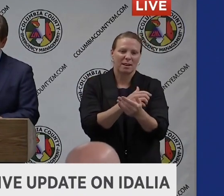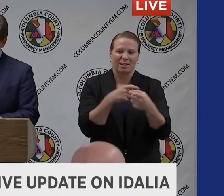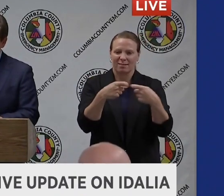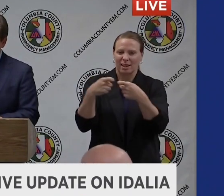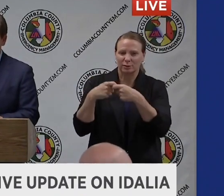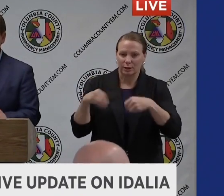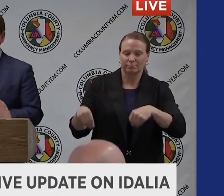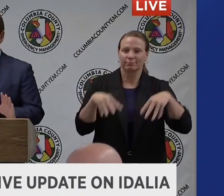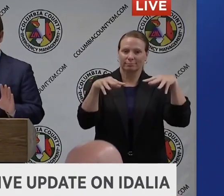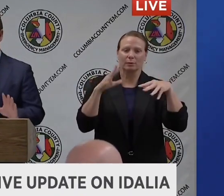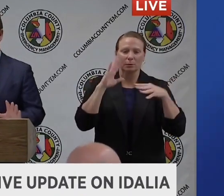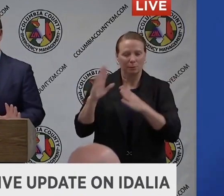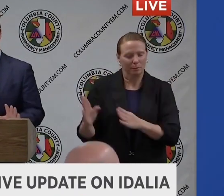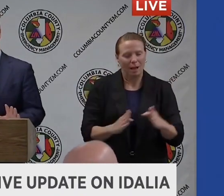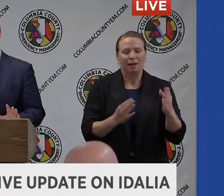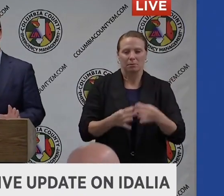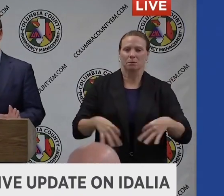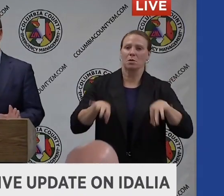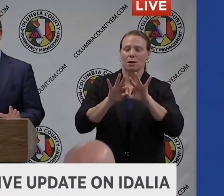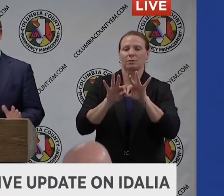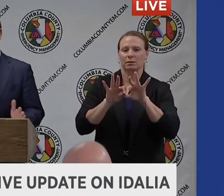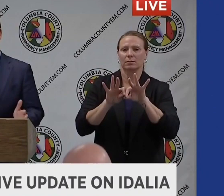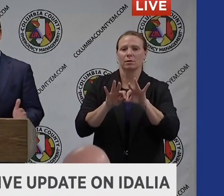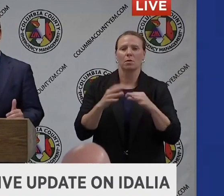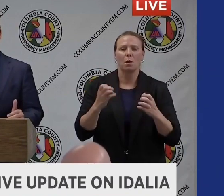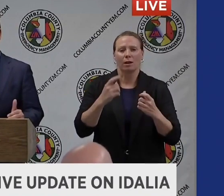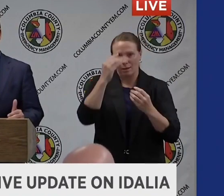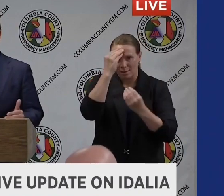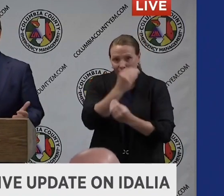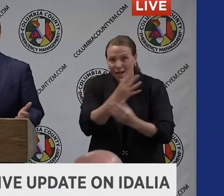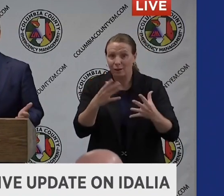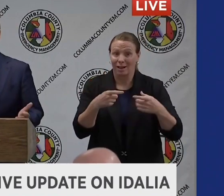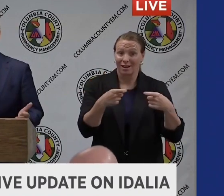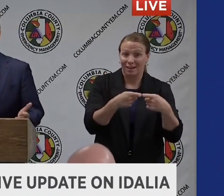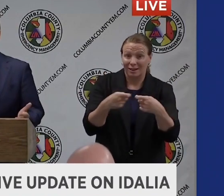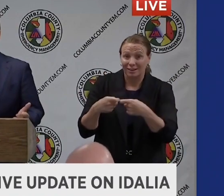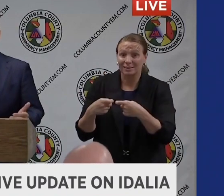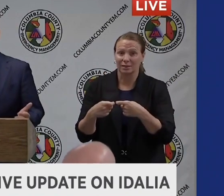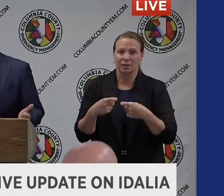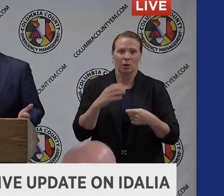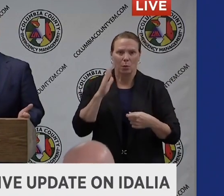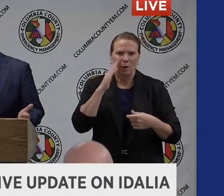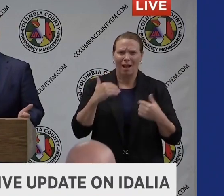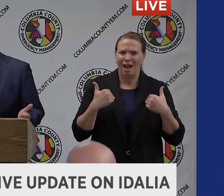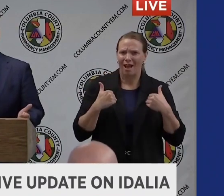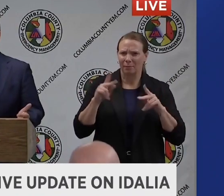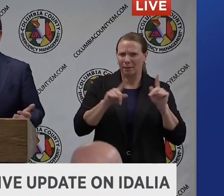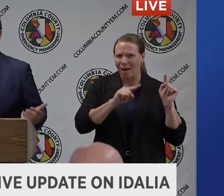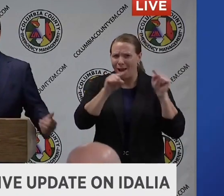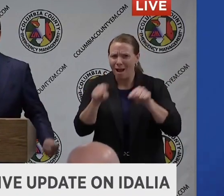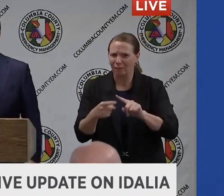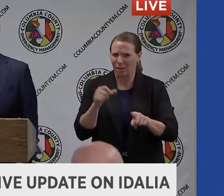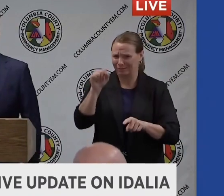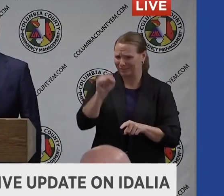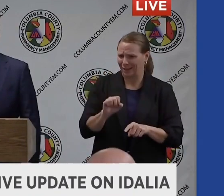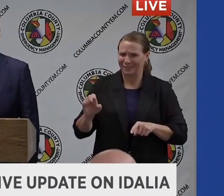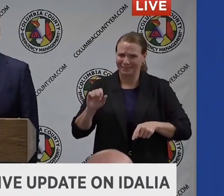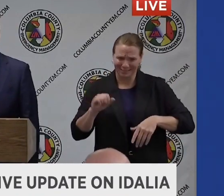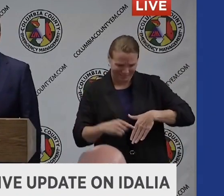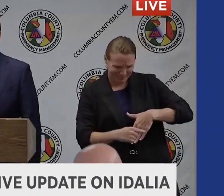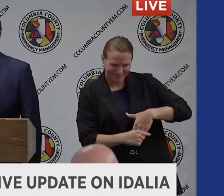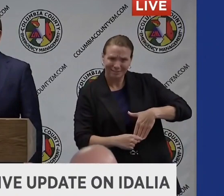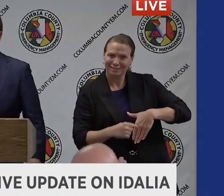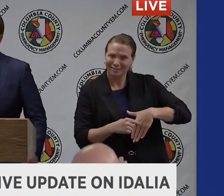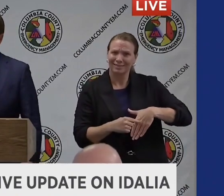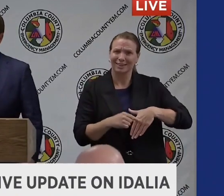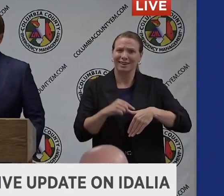very, very important, and we want to thank all the utilities that have marshaled. We've got people coming from southeastern states. We've got people coming from